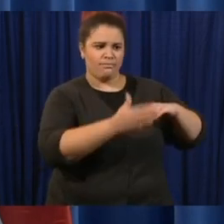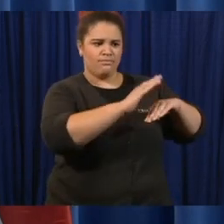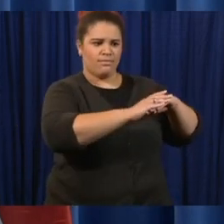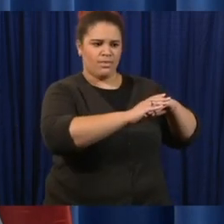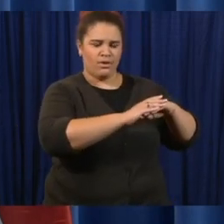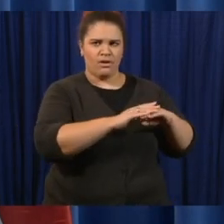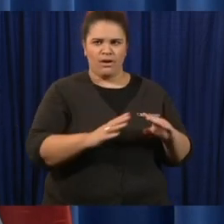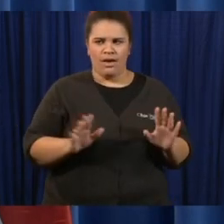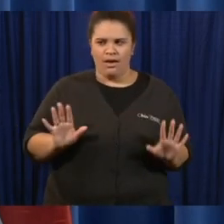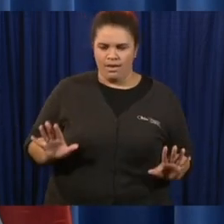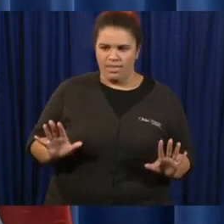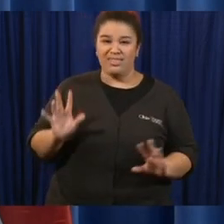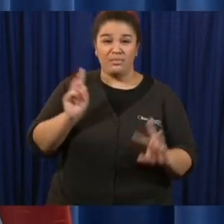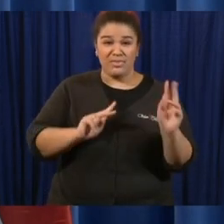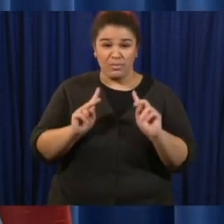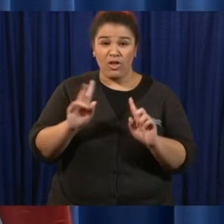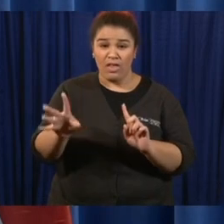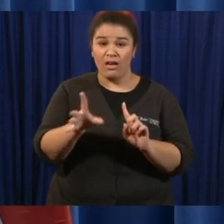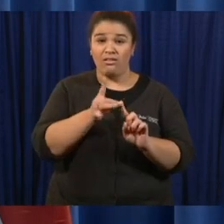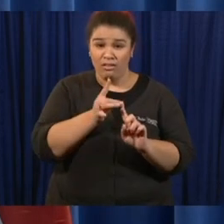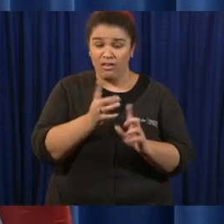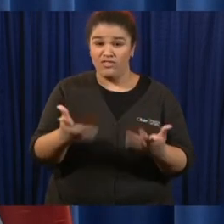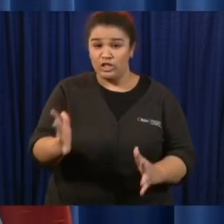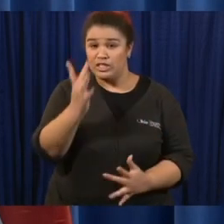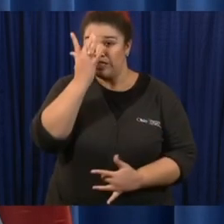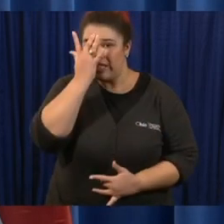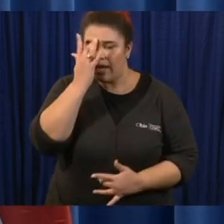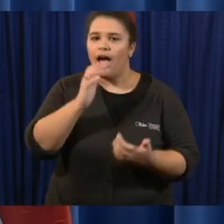with COVID-19?